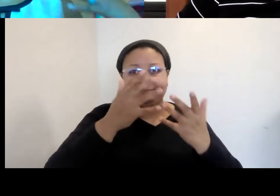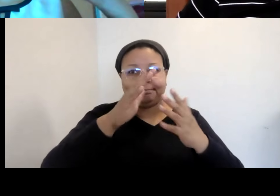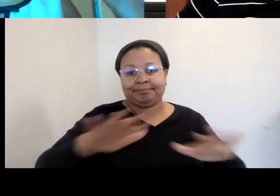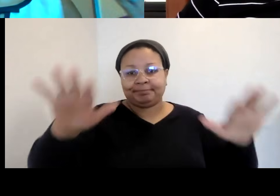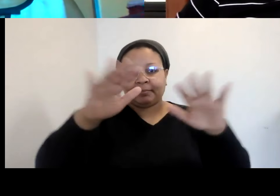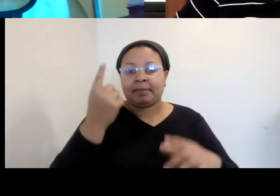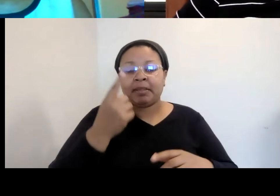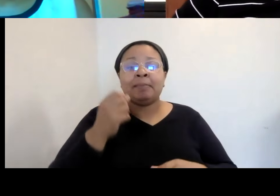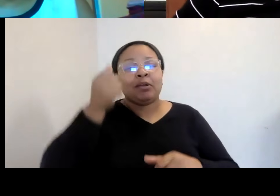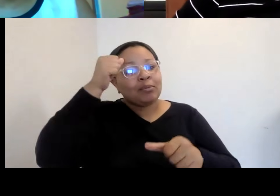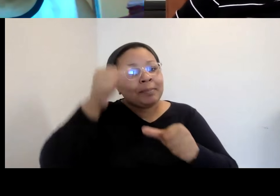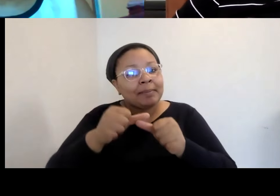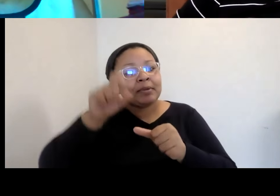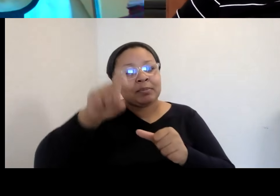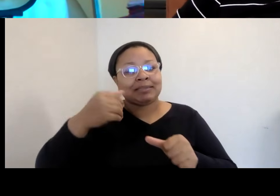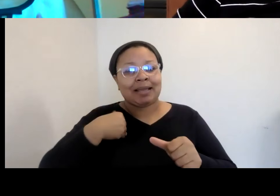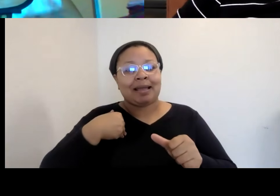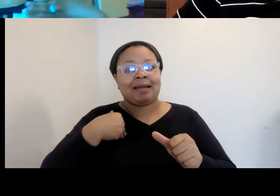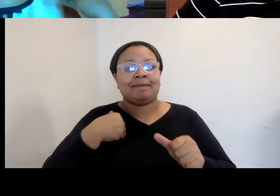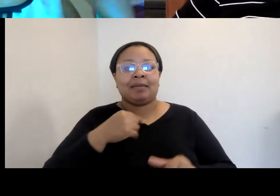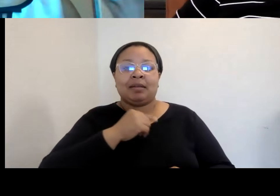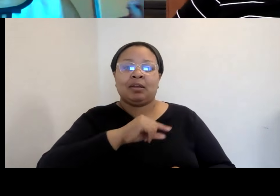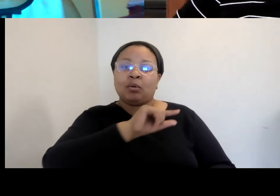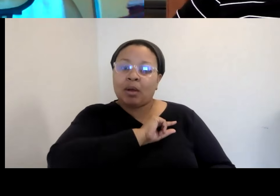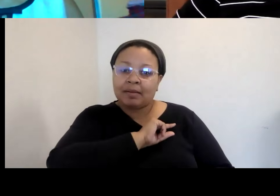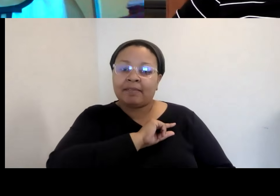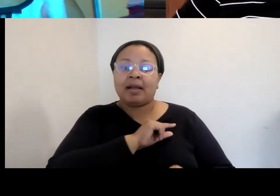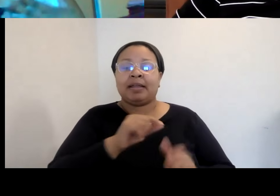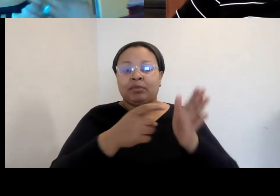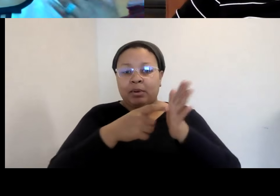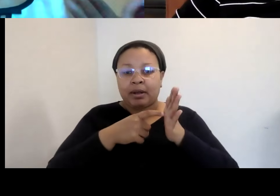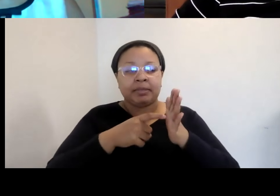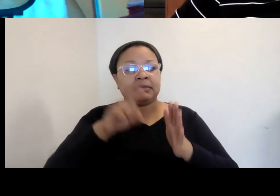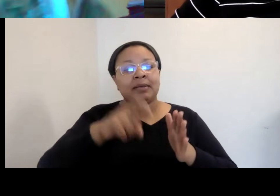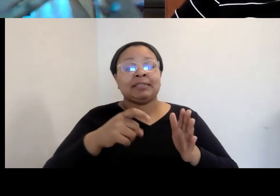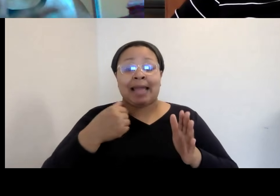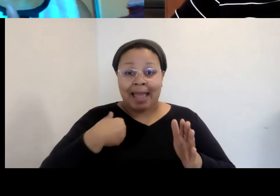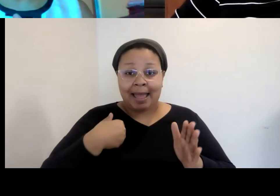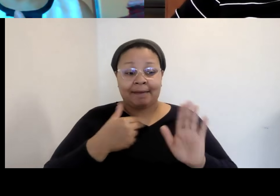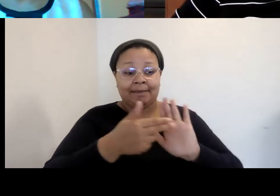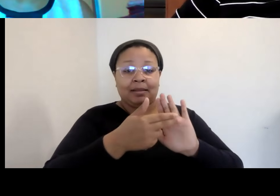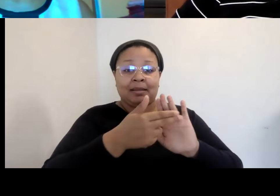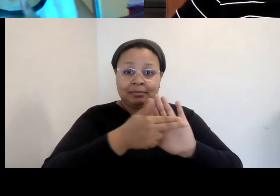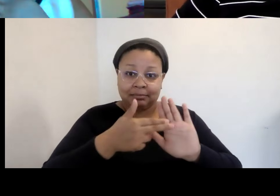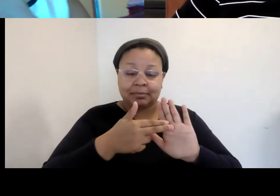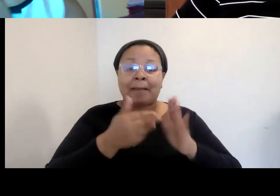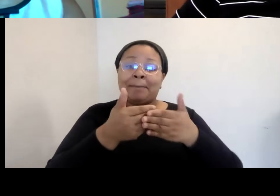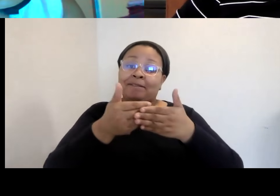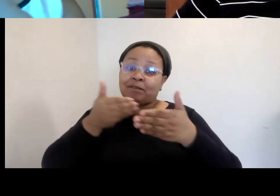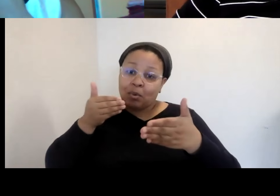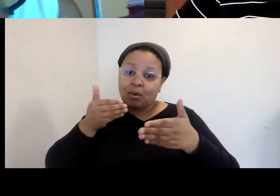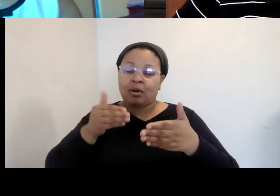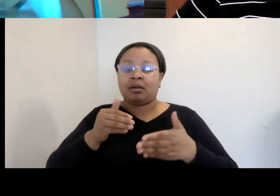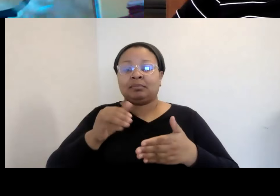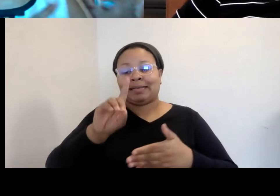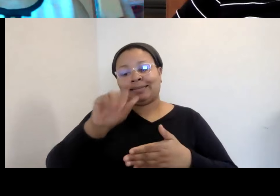some eligibility requirements to get these accounts. So you have to have a development of a disability prior to the age of 26, and then you have to meet